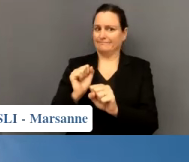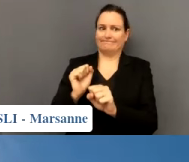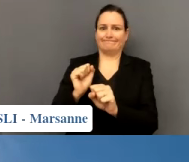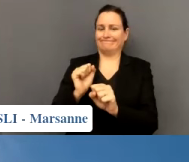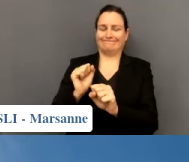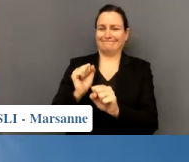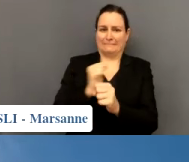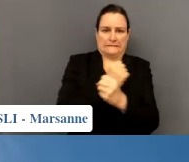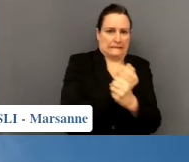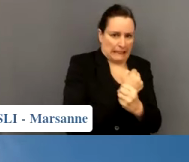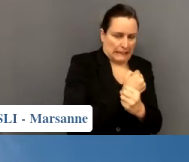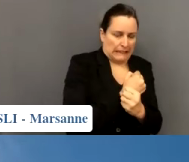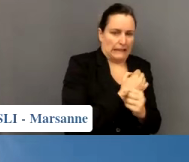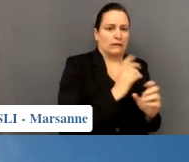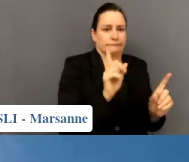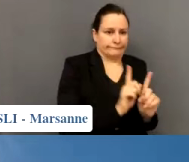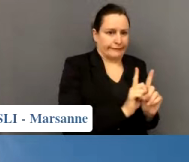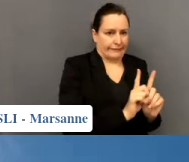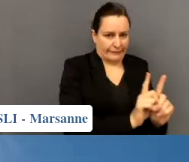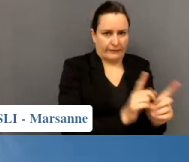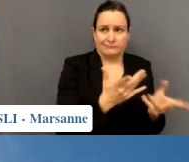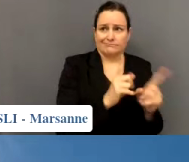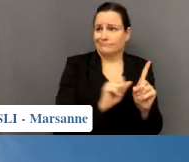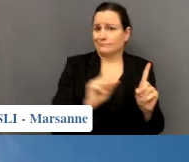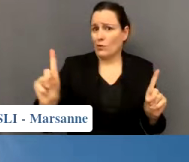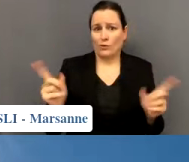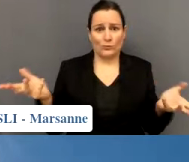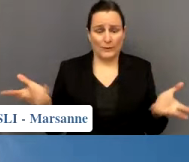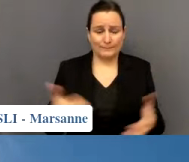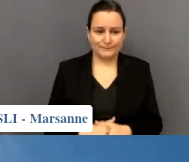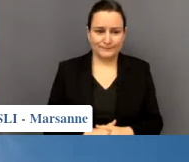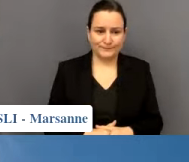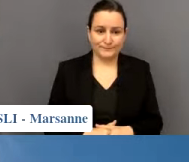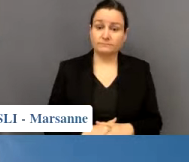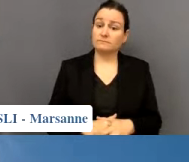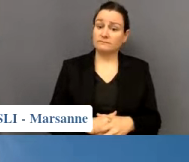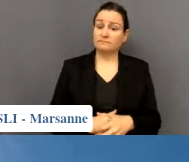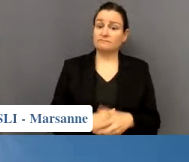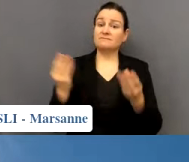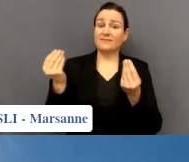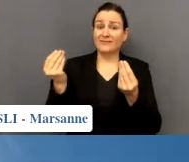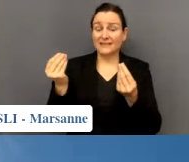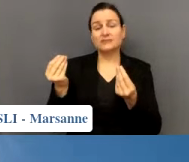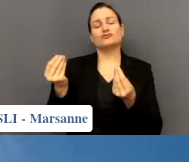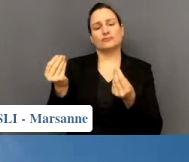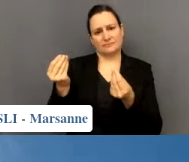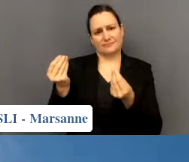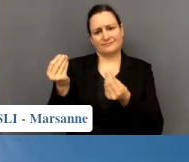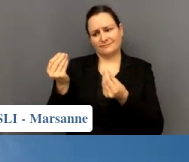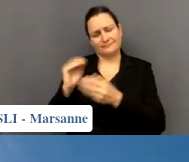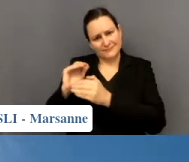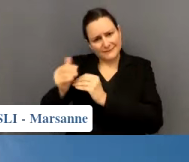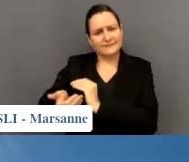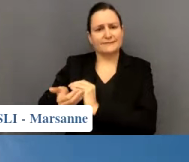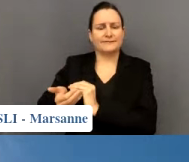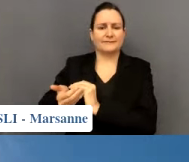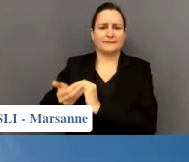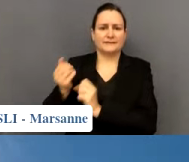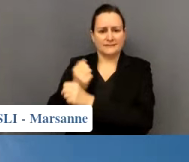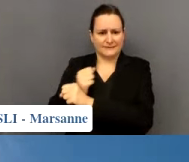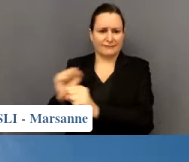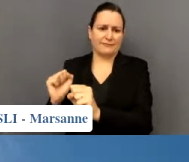ANROWS's research in this area found that financial stress, economic security, and income inequality are significantly linked to violence against